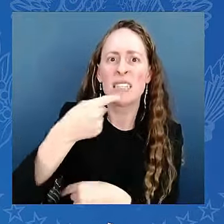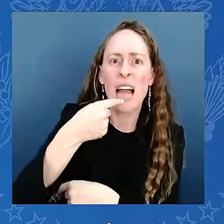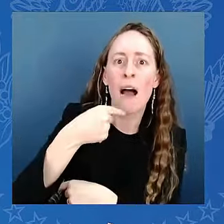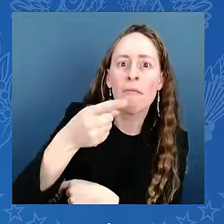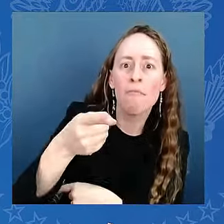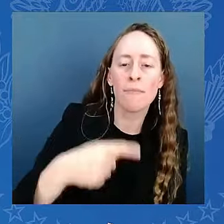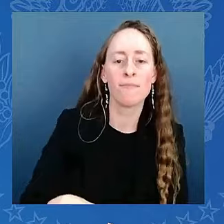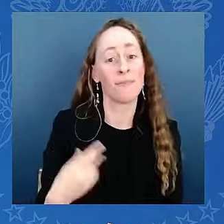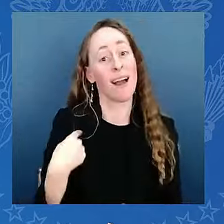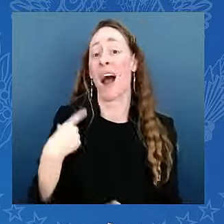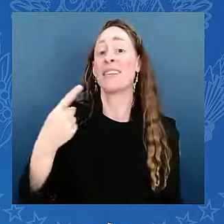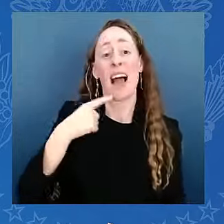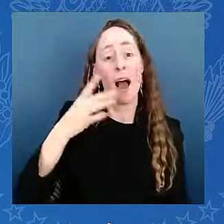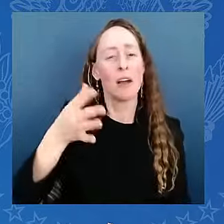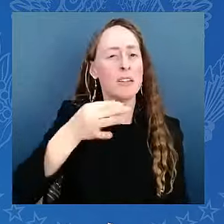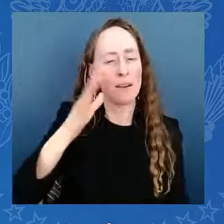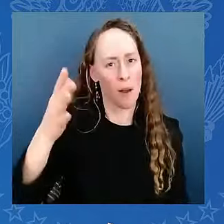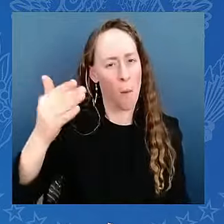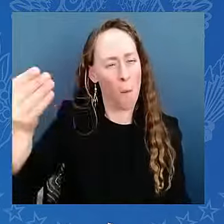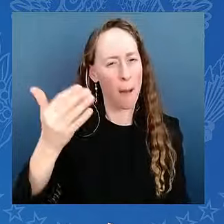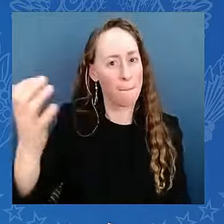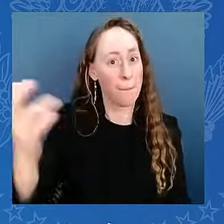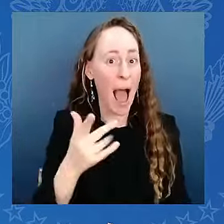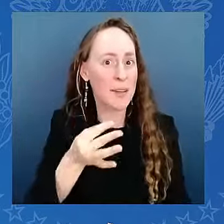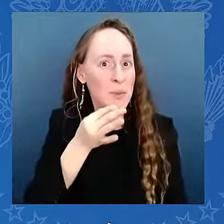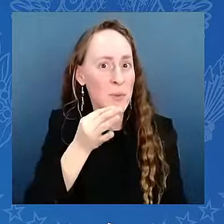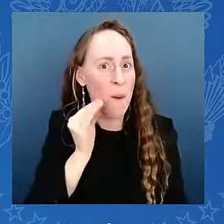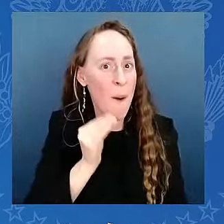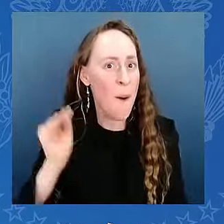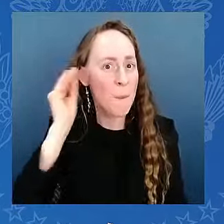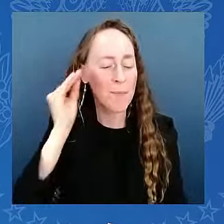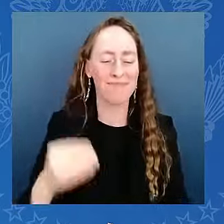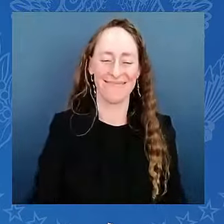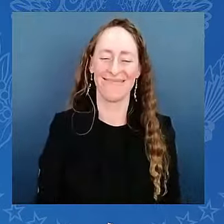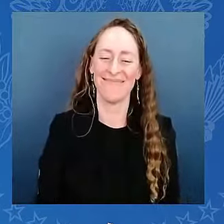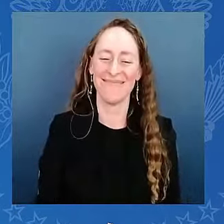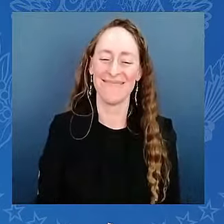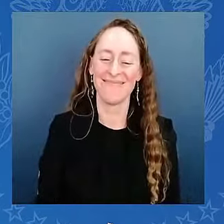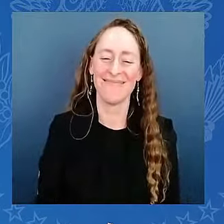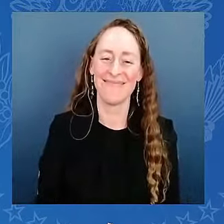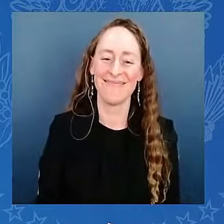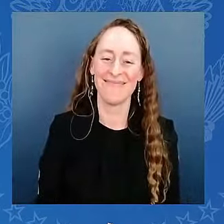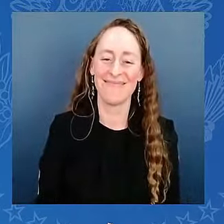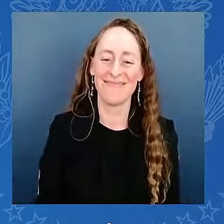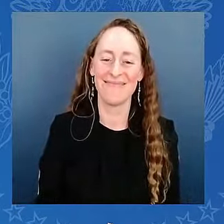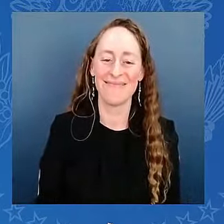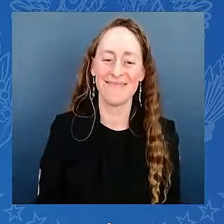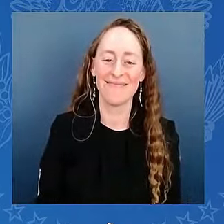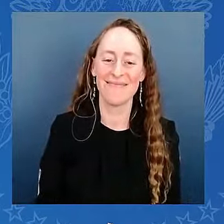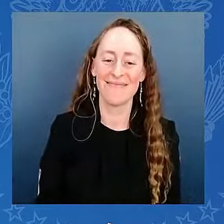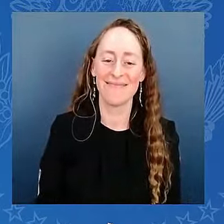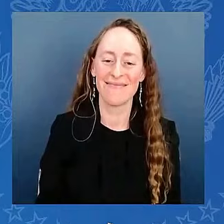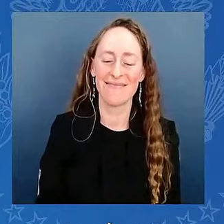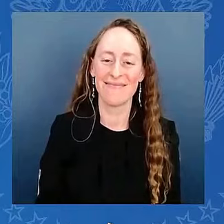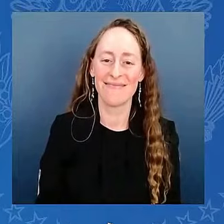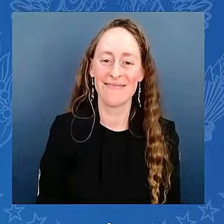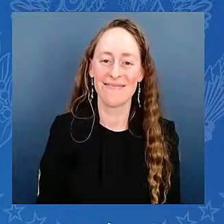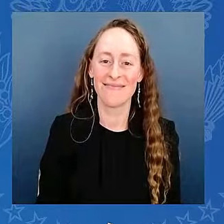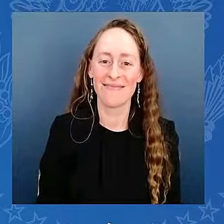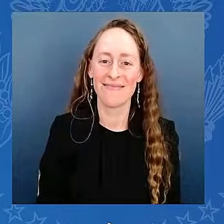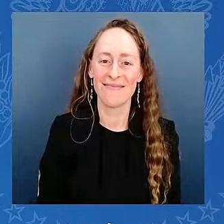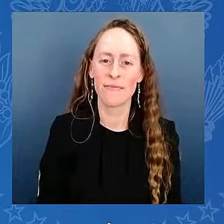Countries, these so-called abductor states, from simply taking more Americans in order to get more of their prisoners home. How do you end these